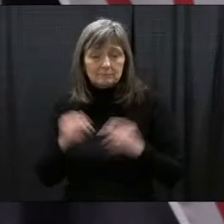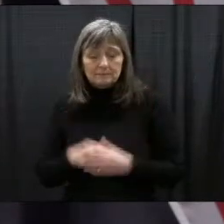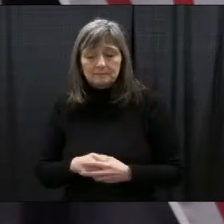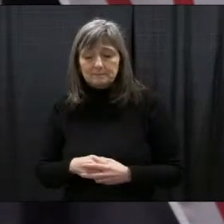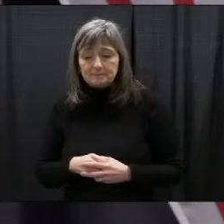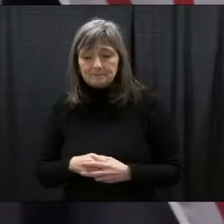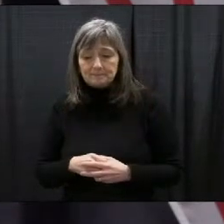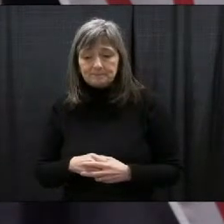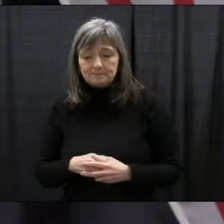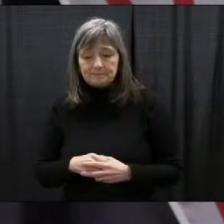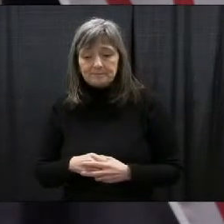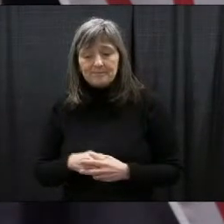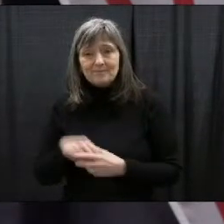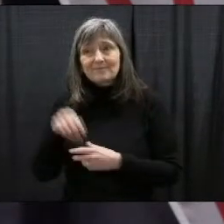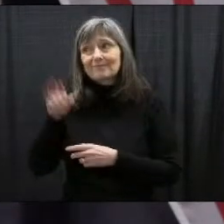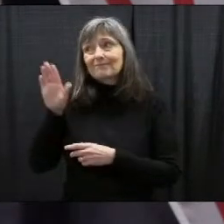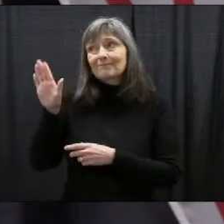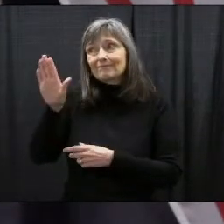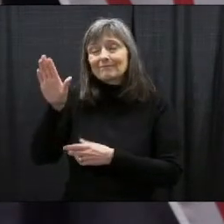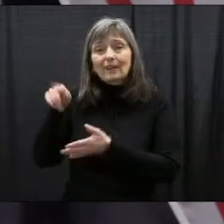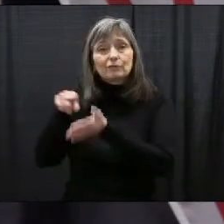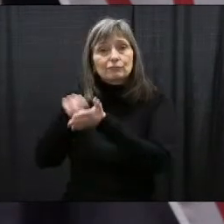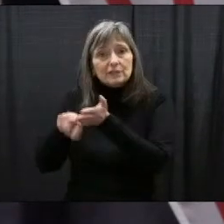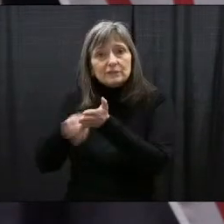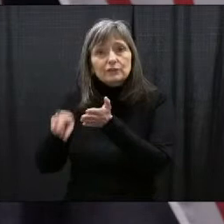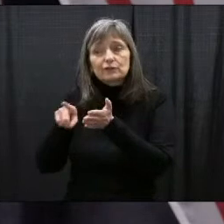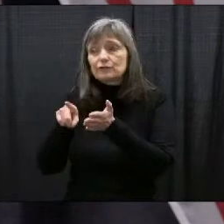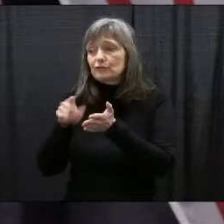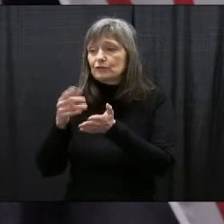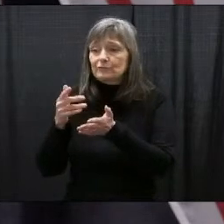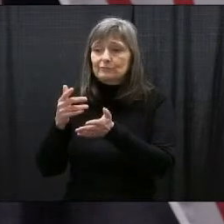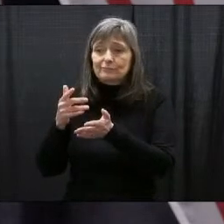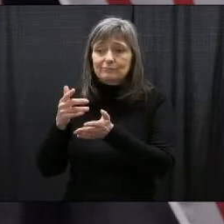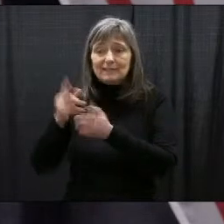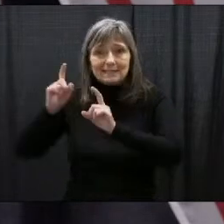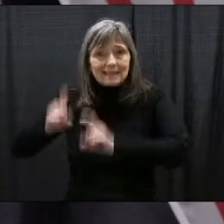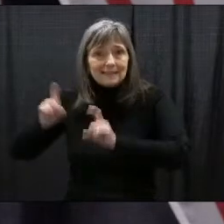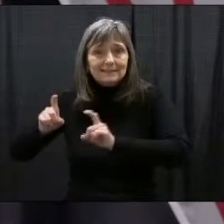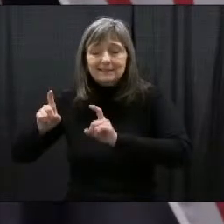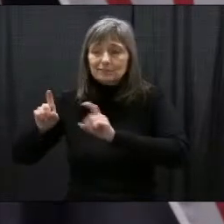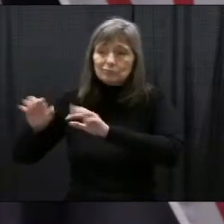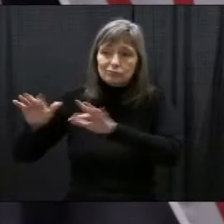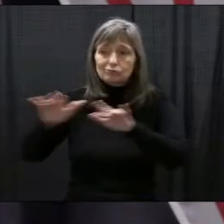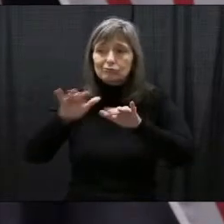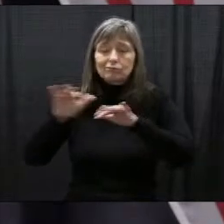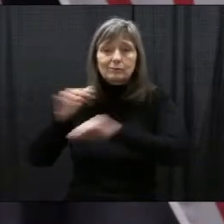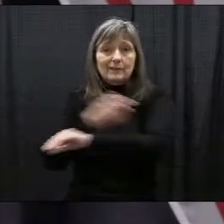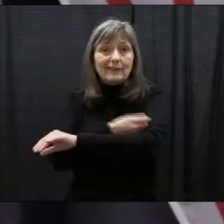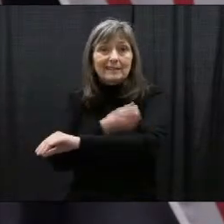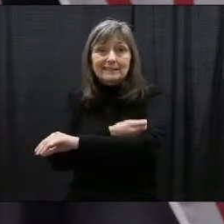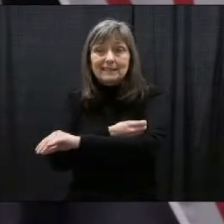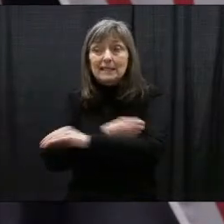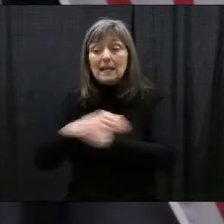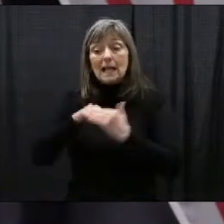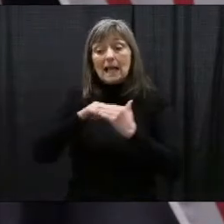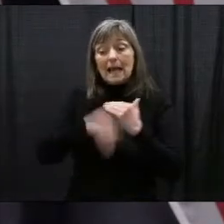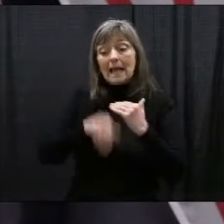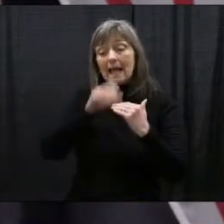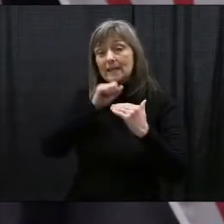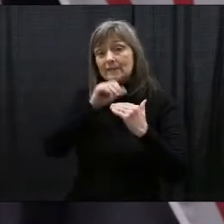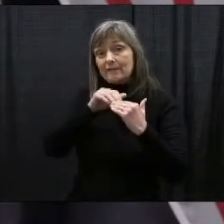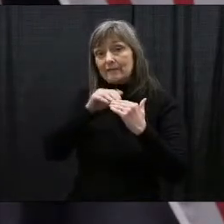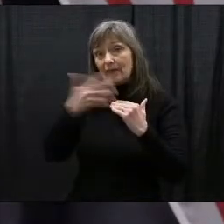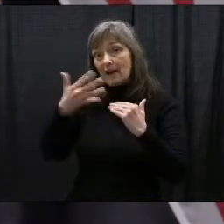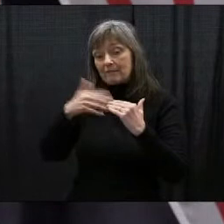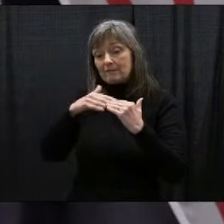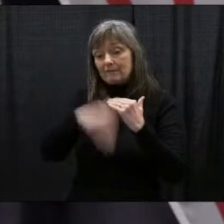The research that's being done with these the trials that are being done with these vaccines for under 5